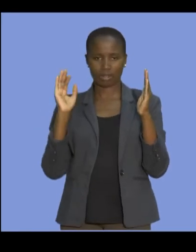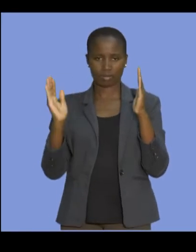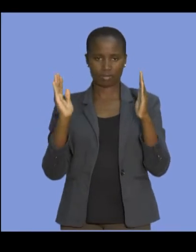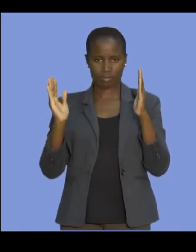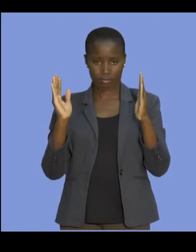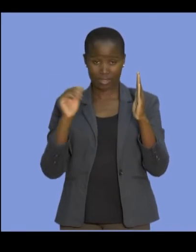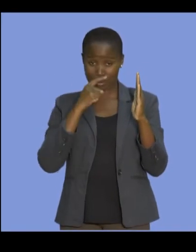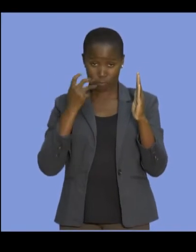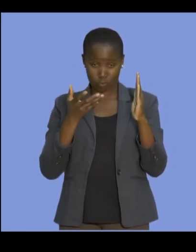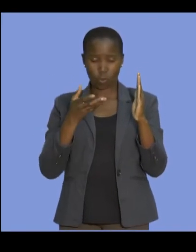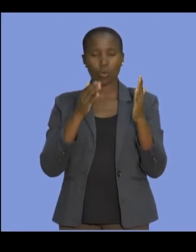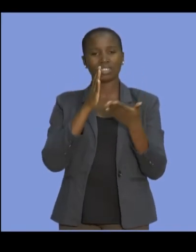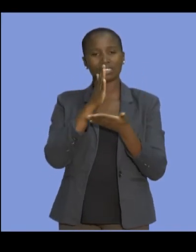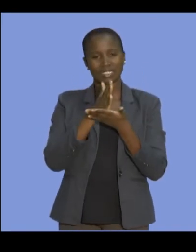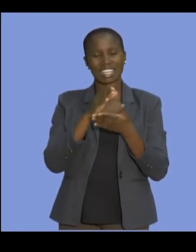together?